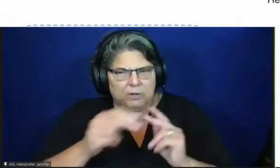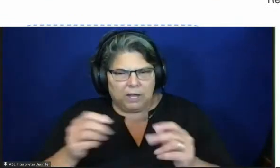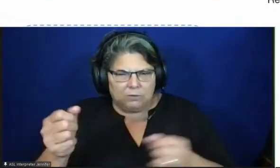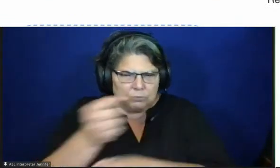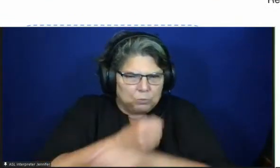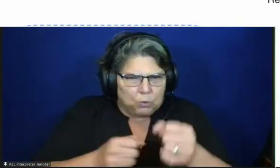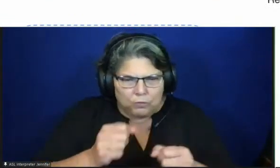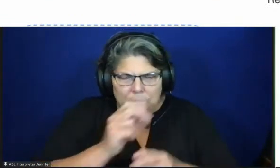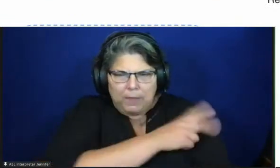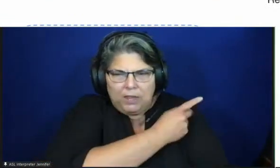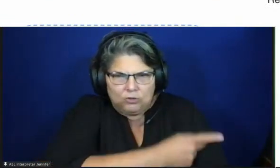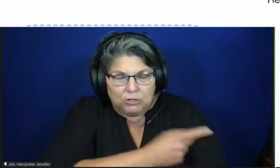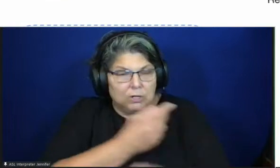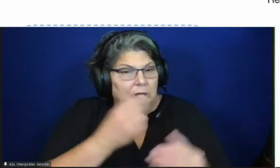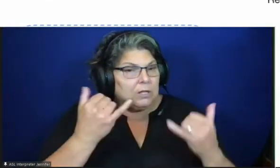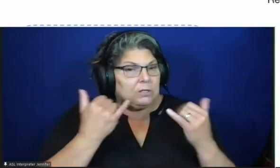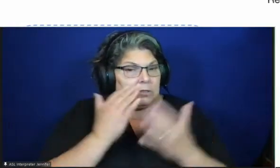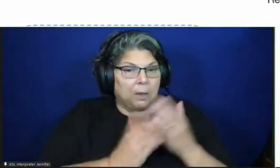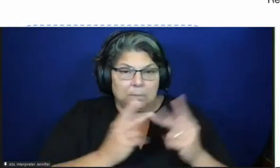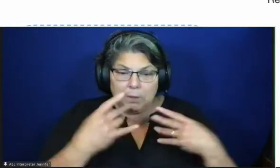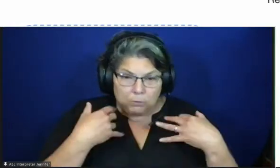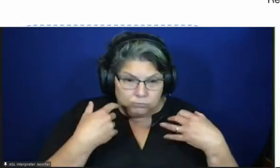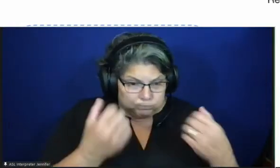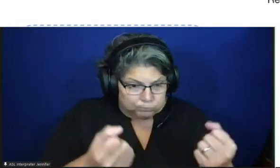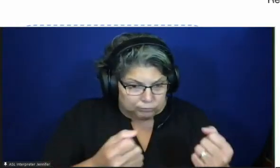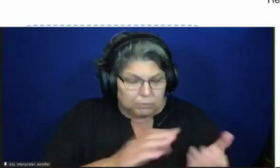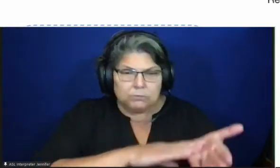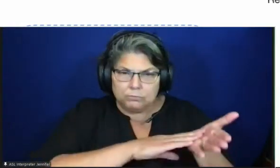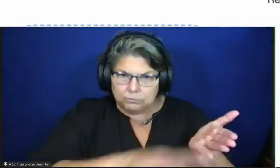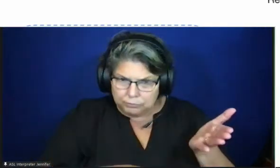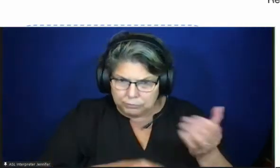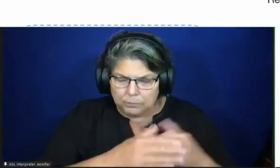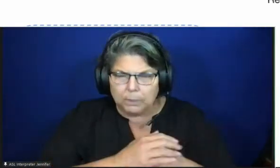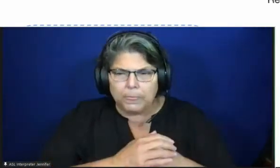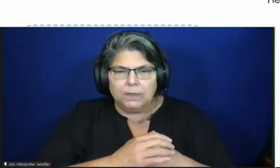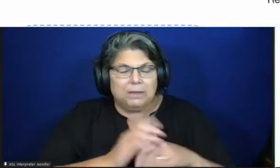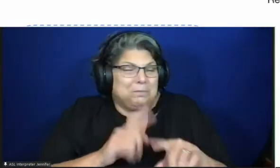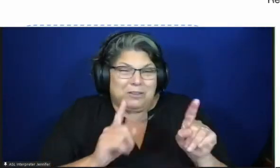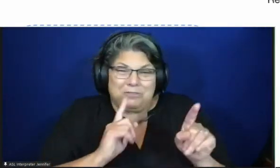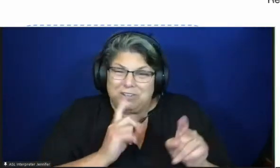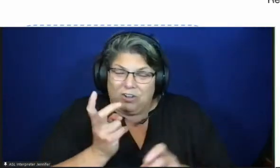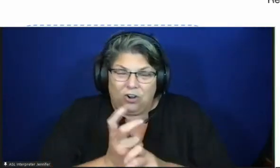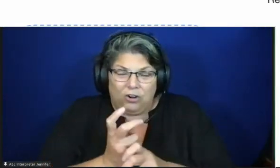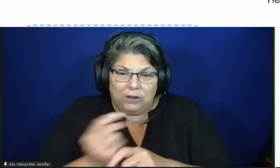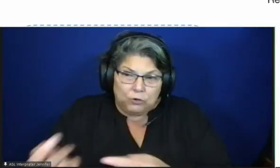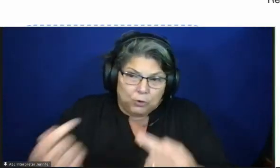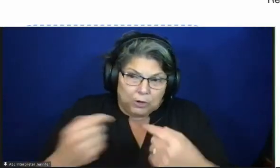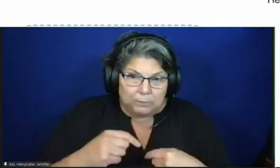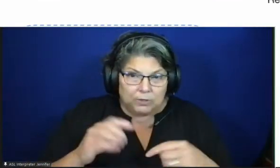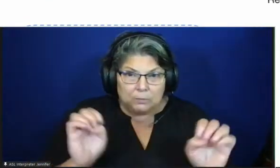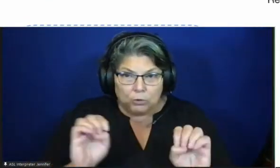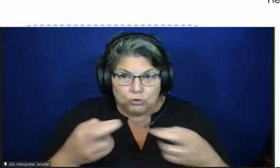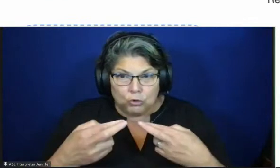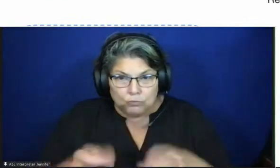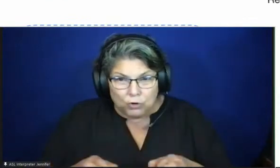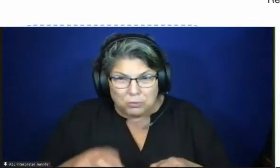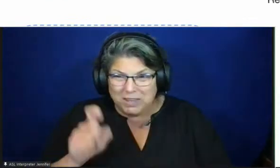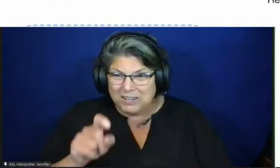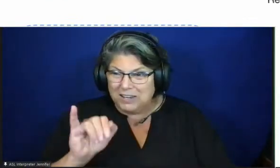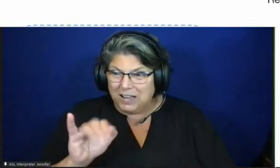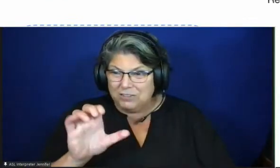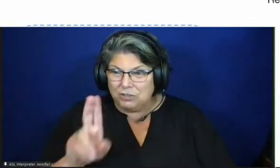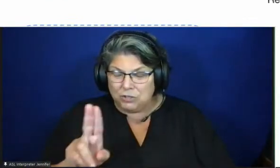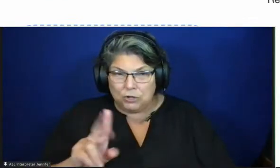they get discharged to med-surg. But it's very difficult if you come to the emergency room and need ICU on a day when we